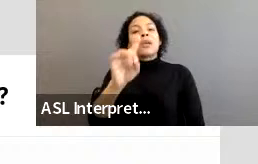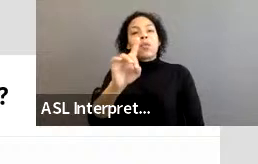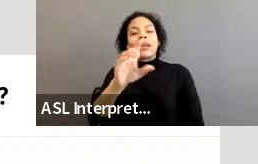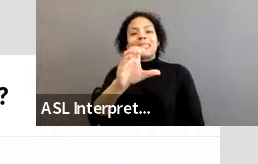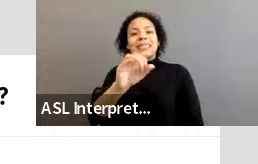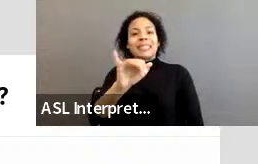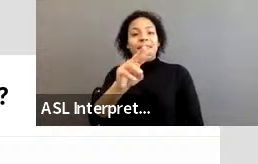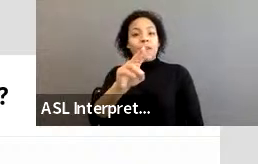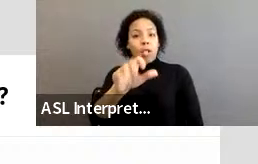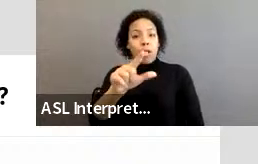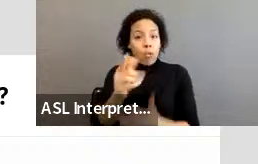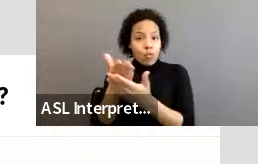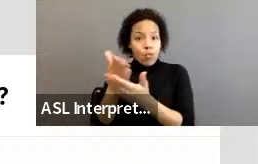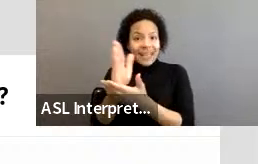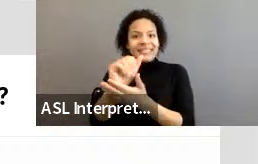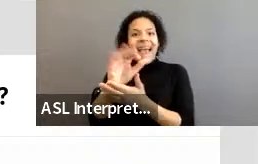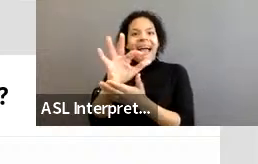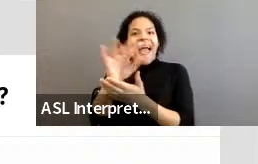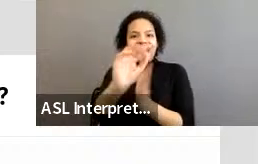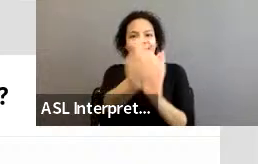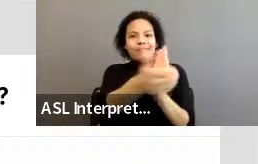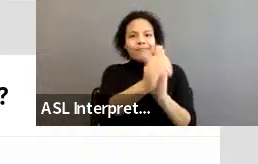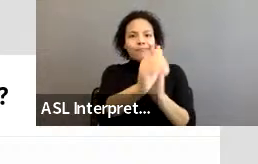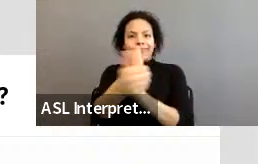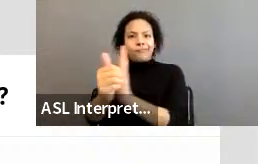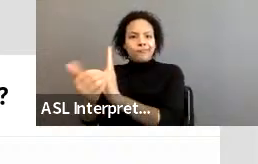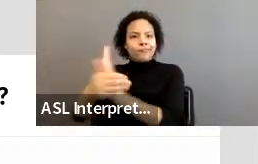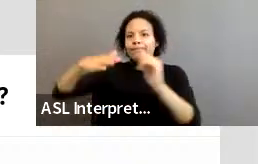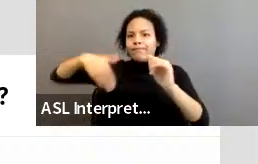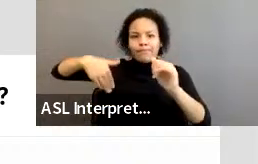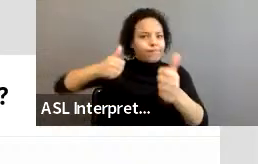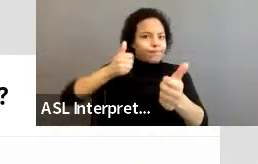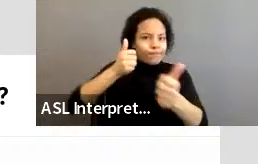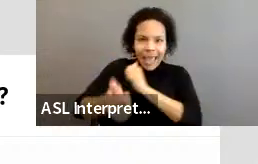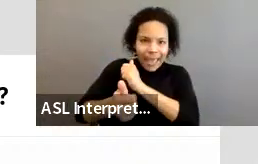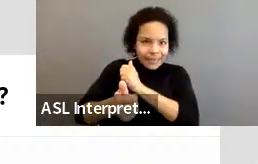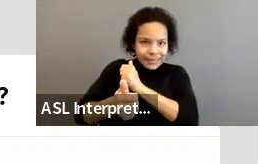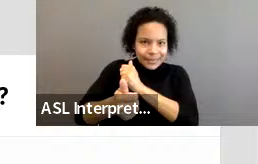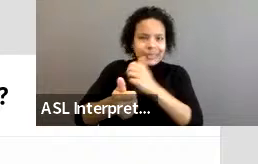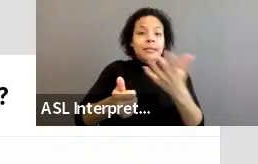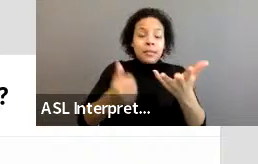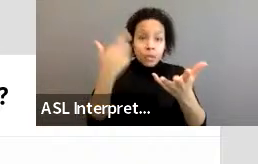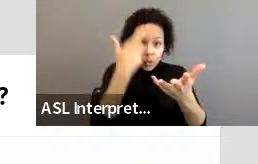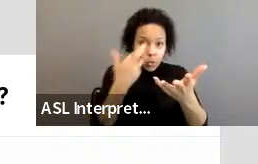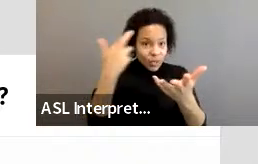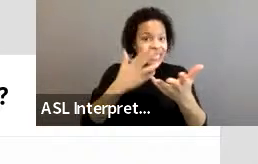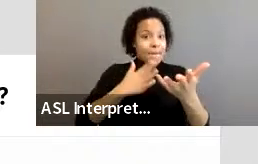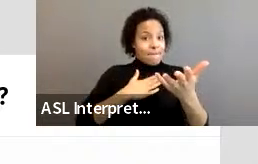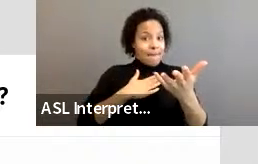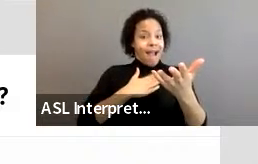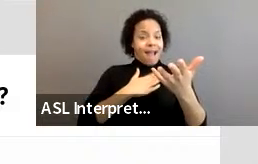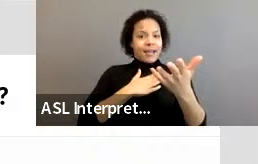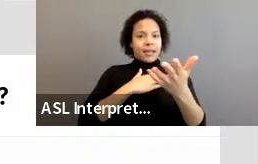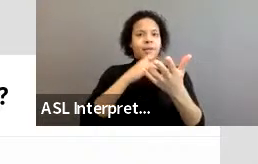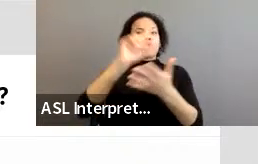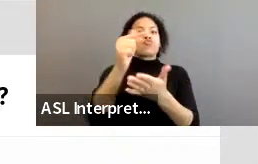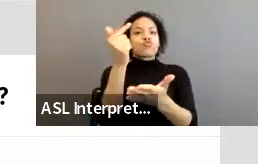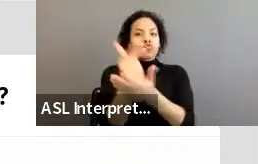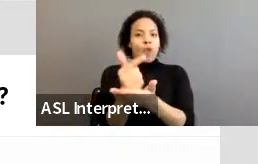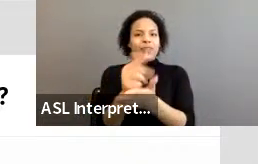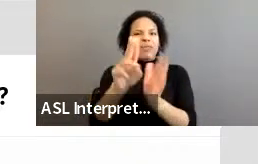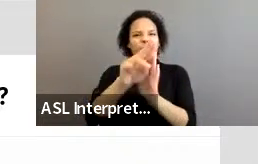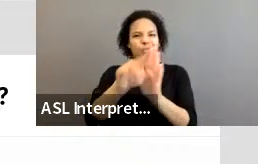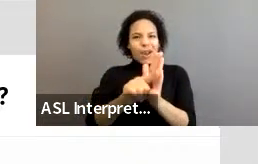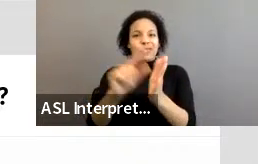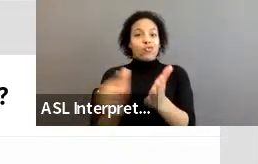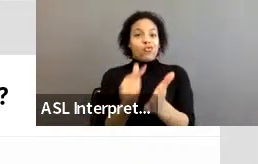so the reason why my graduation became, kind of hit the news